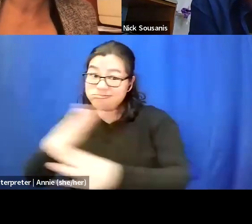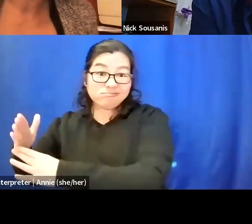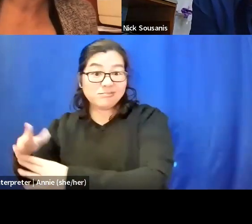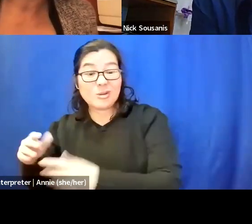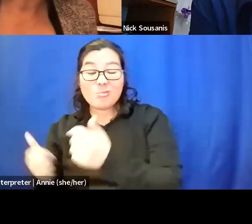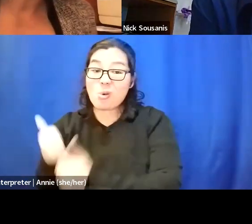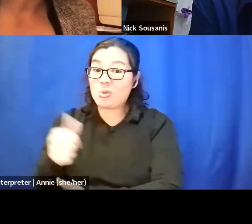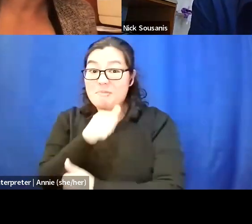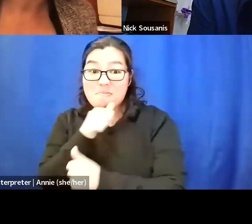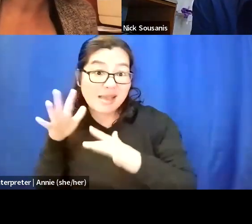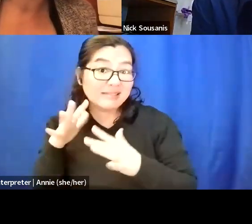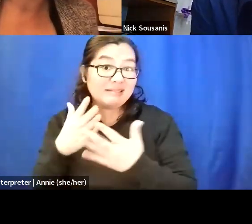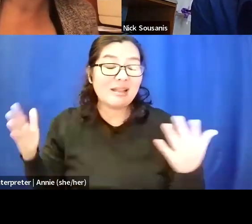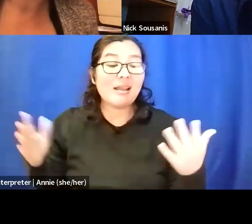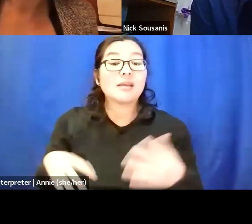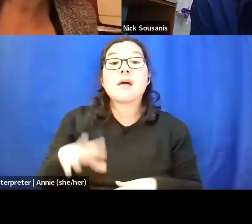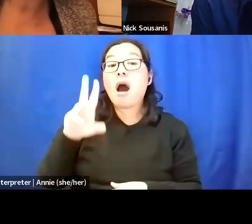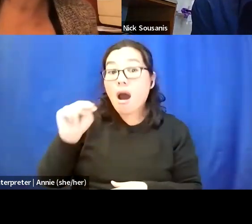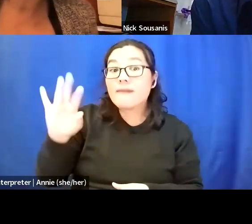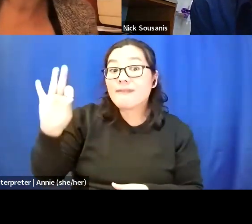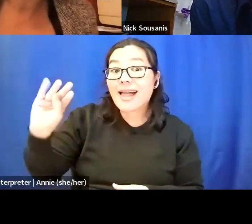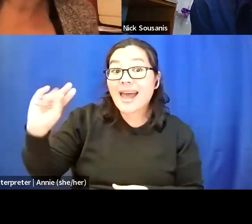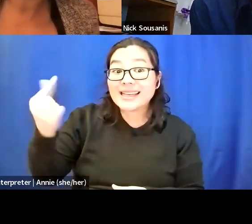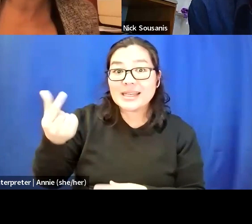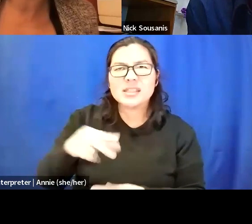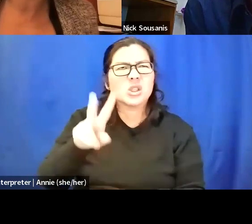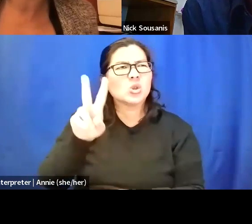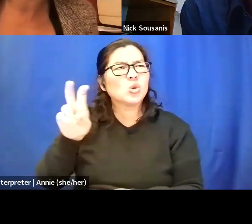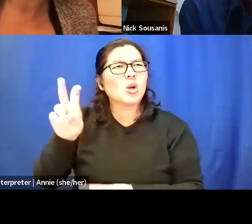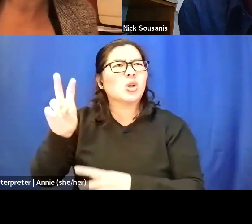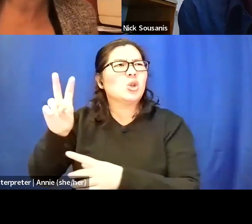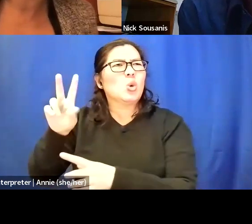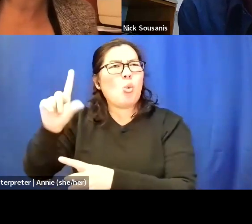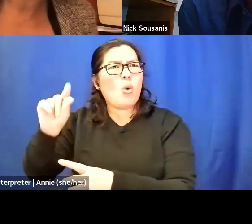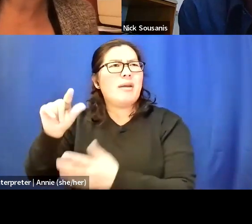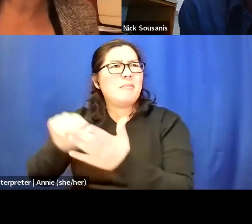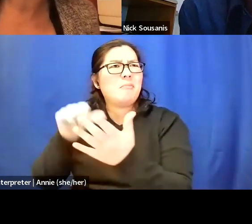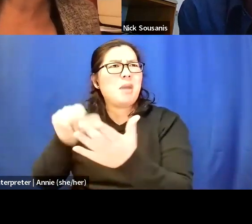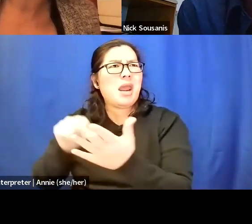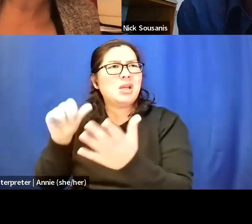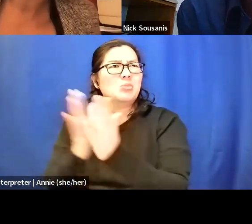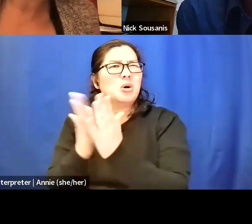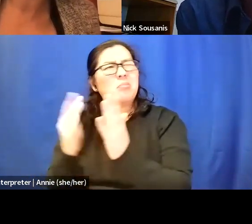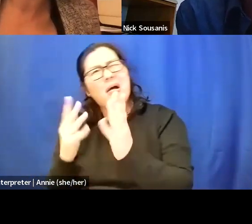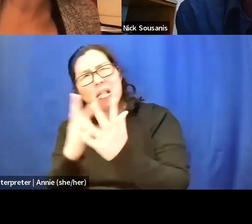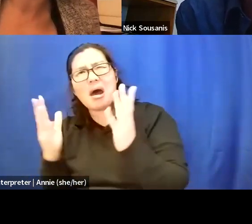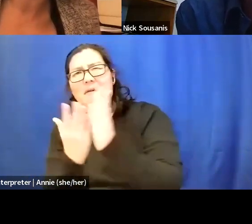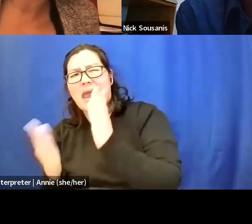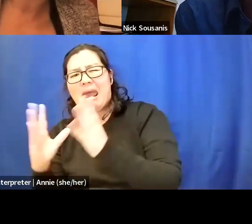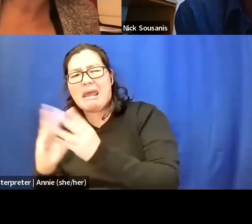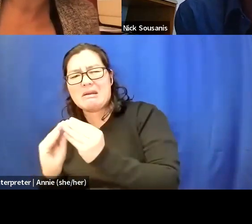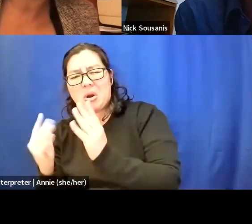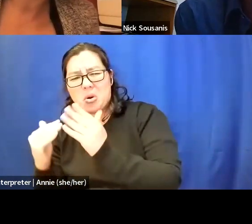is a 220-page book, I think a lot of that is endnotes. So maybe it's somewhere around 180 to 200 pages